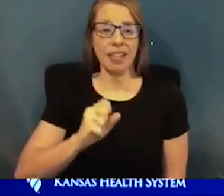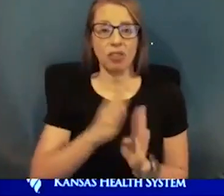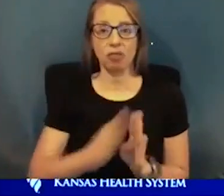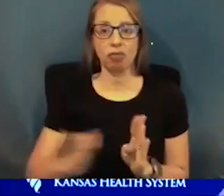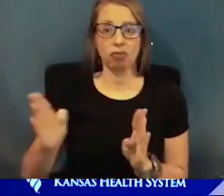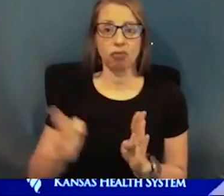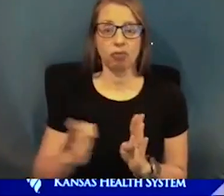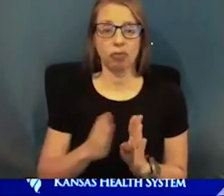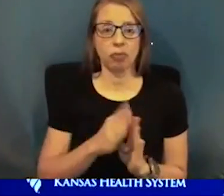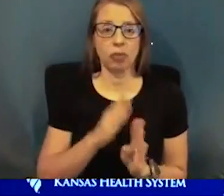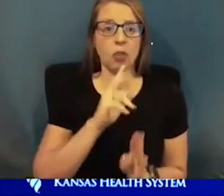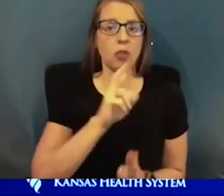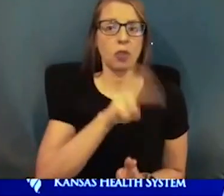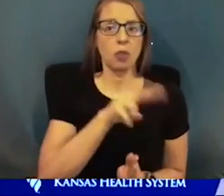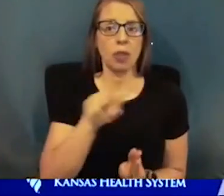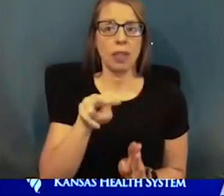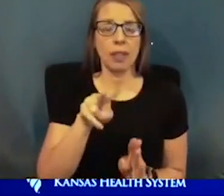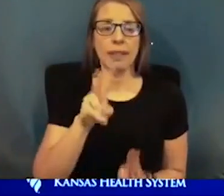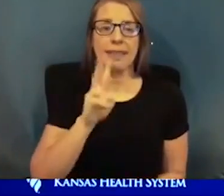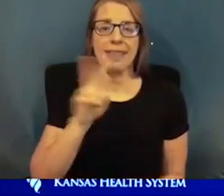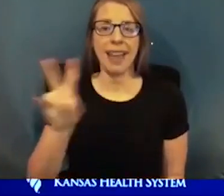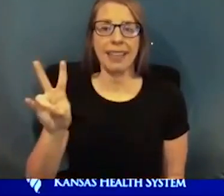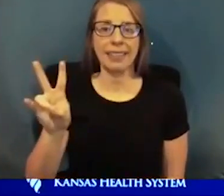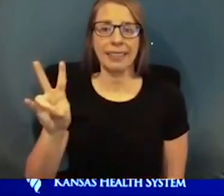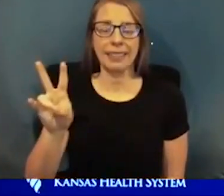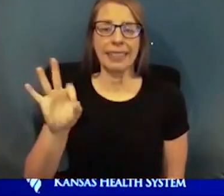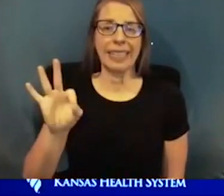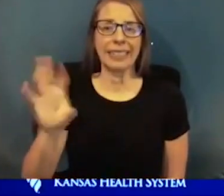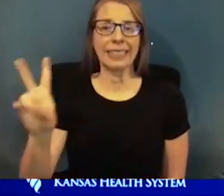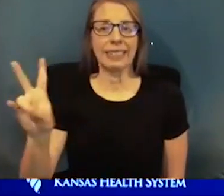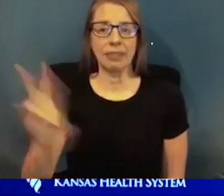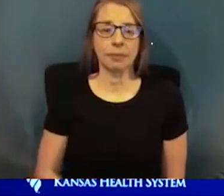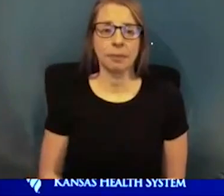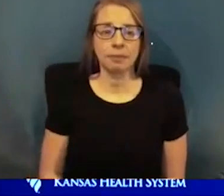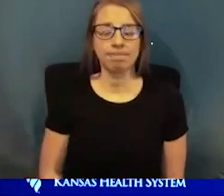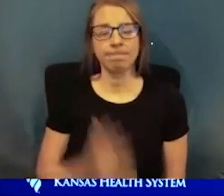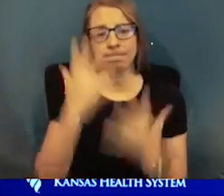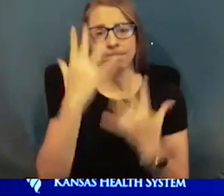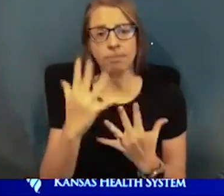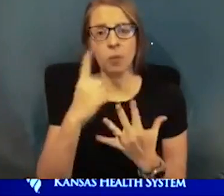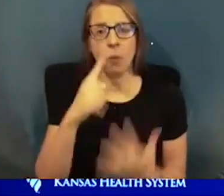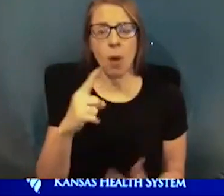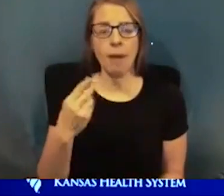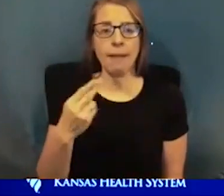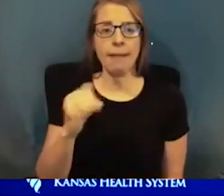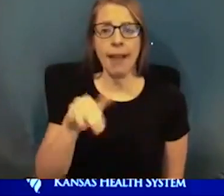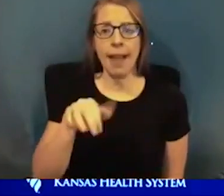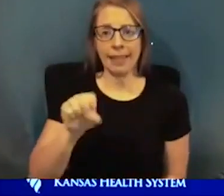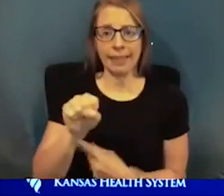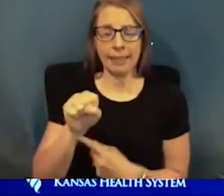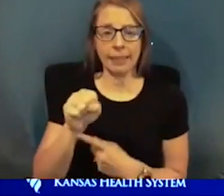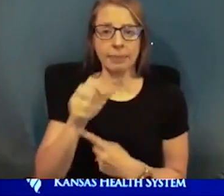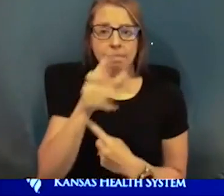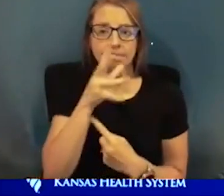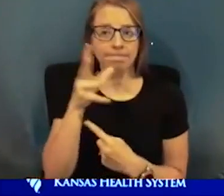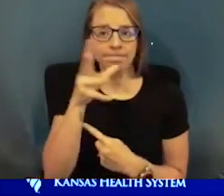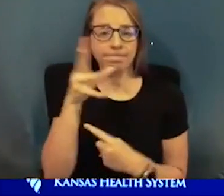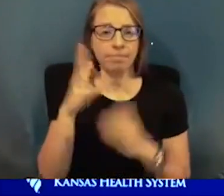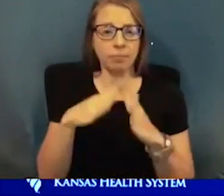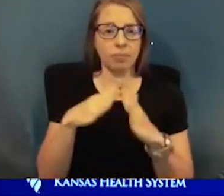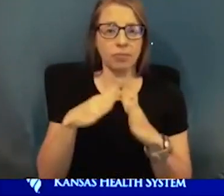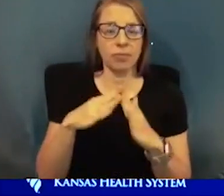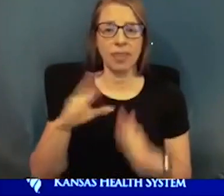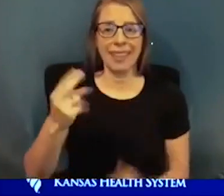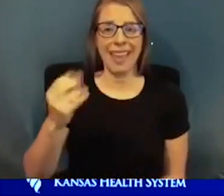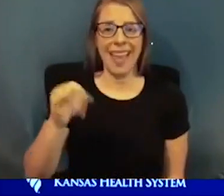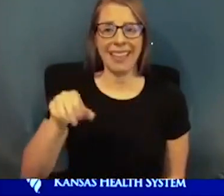from 22 to 97. Unfortunately for Hays in our rural communities, Hays has 8 active patients. So